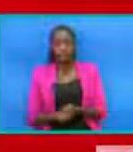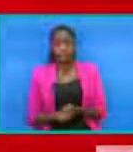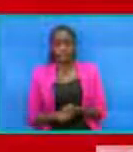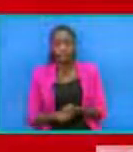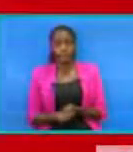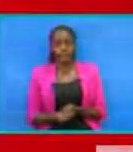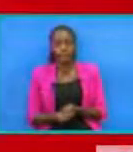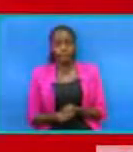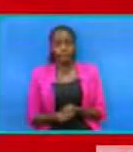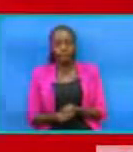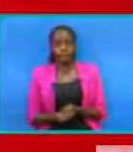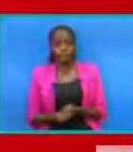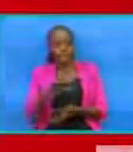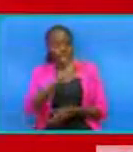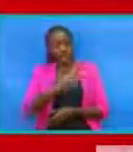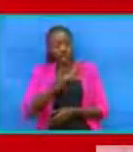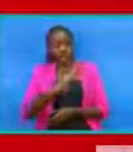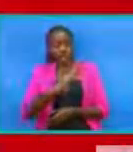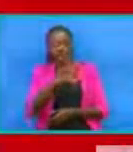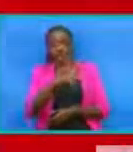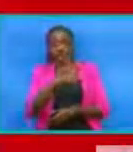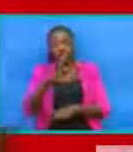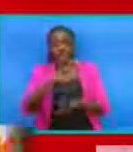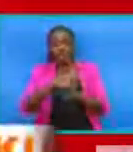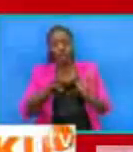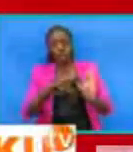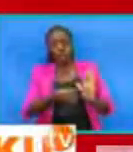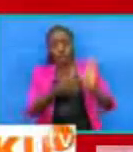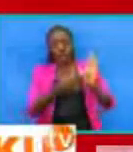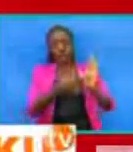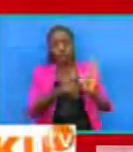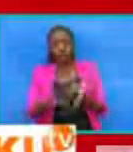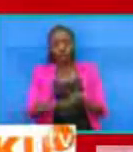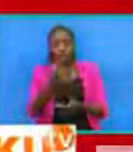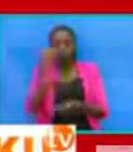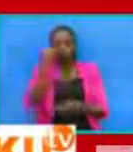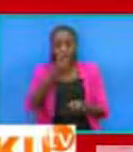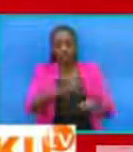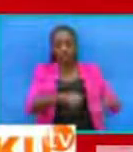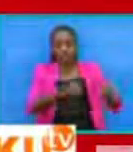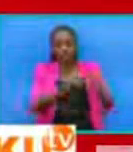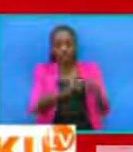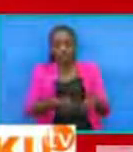no advantage in terms of performance. So shoes,